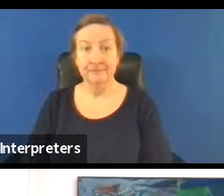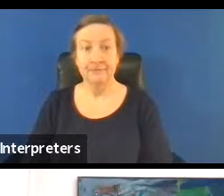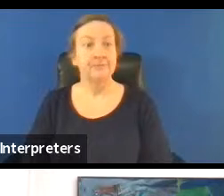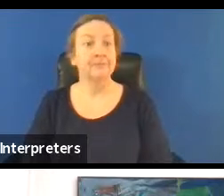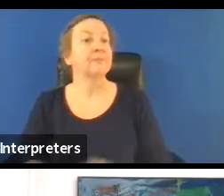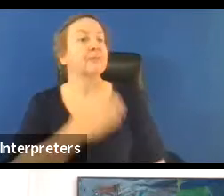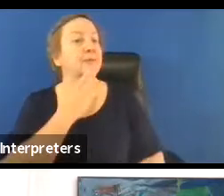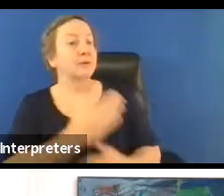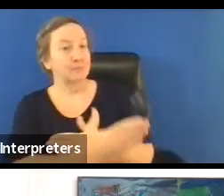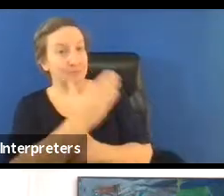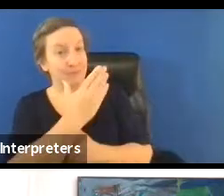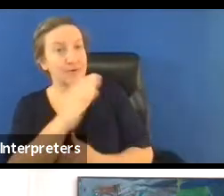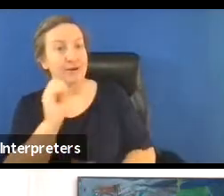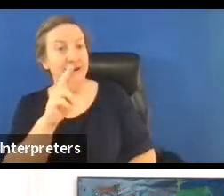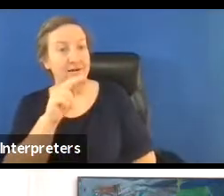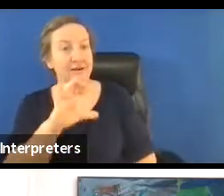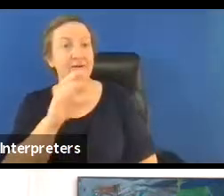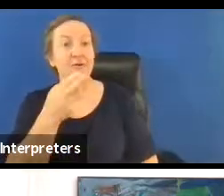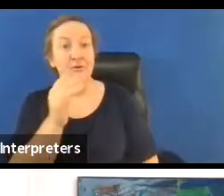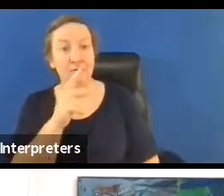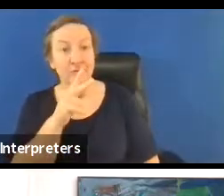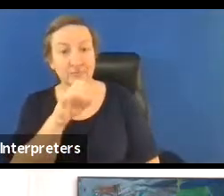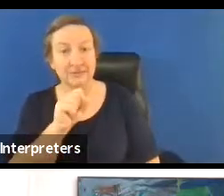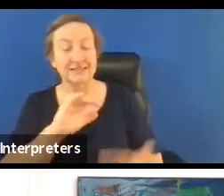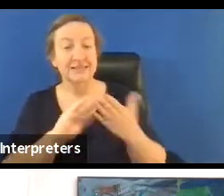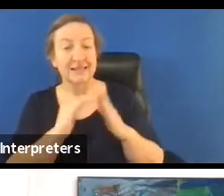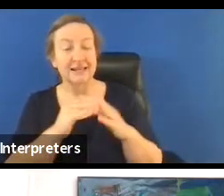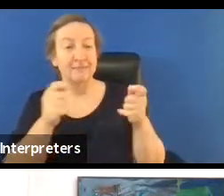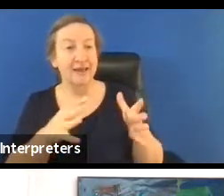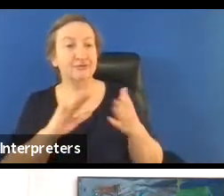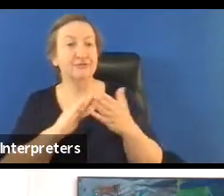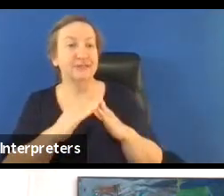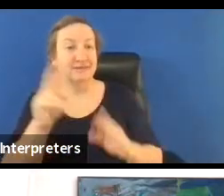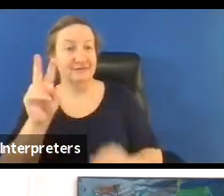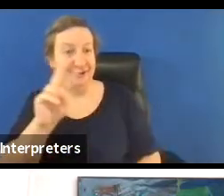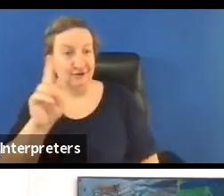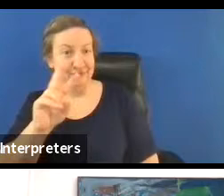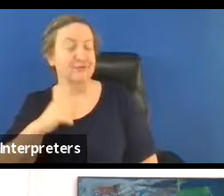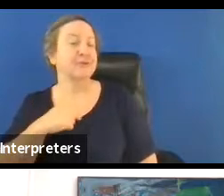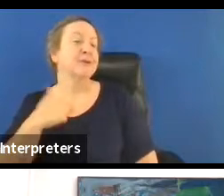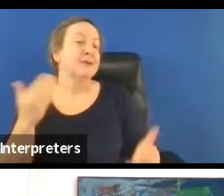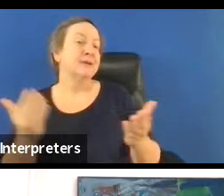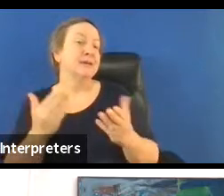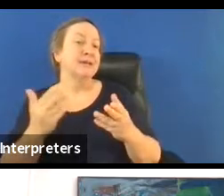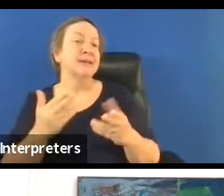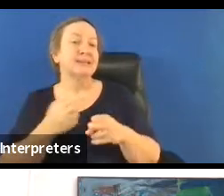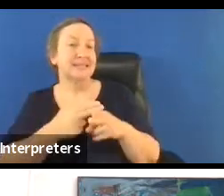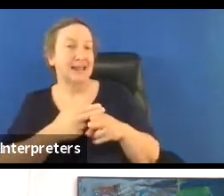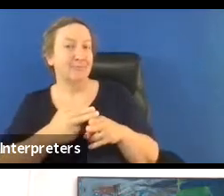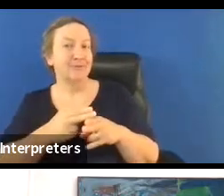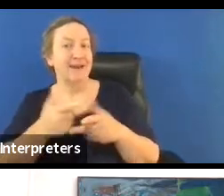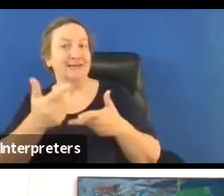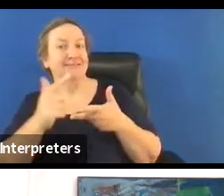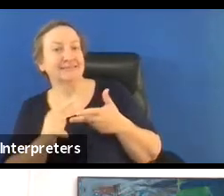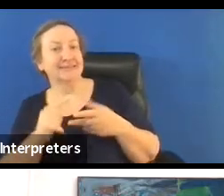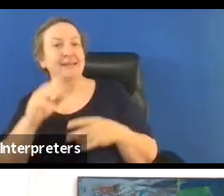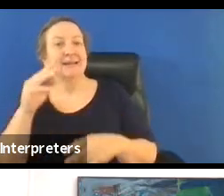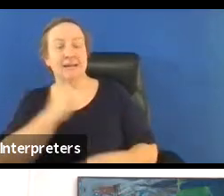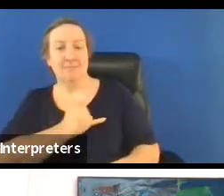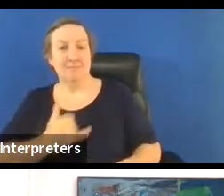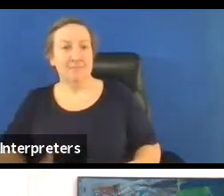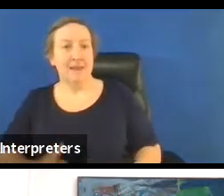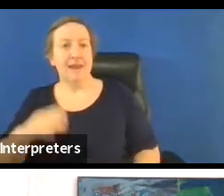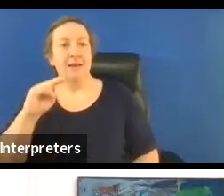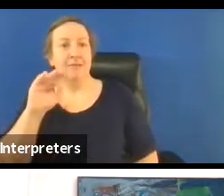Good morning, Eric Holmes, City Manager for the City of Vancouver. I also am here temporary as the alternate. Mayor McInerney Ogle will